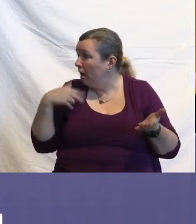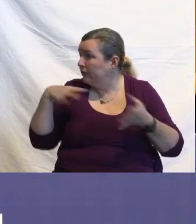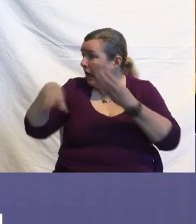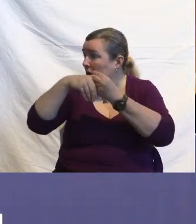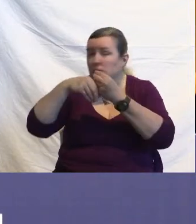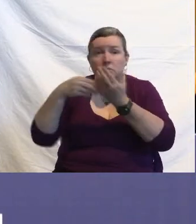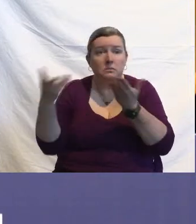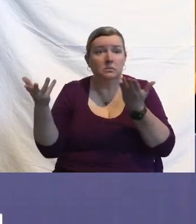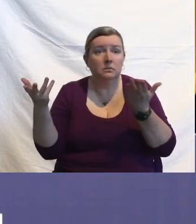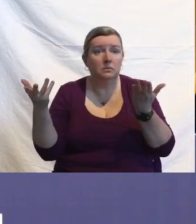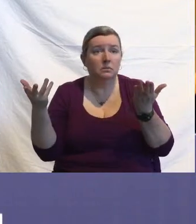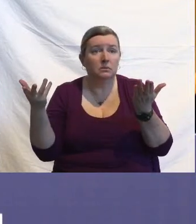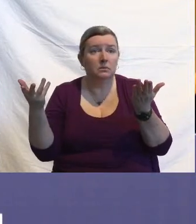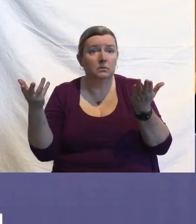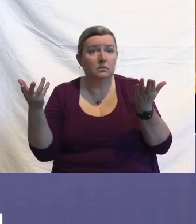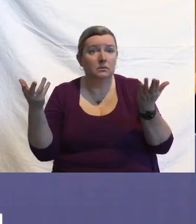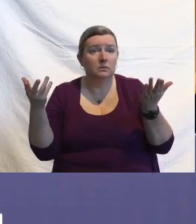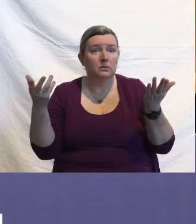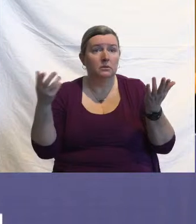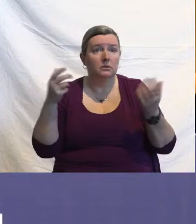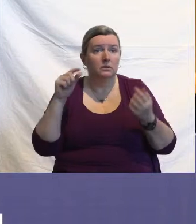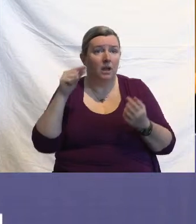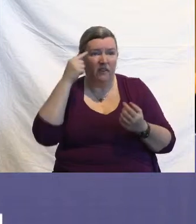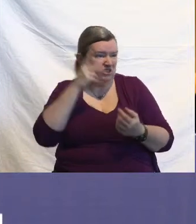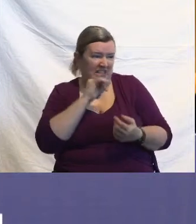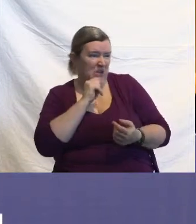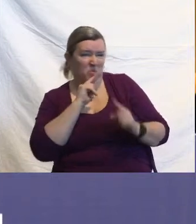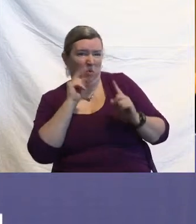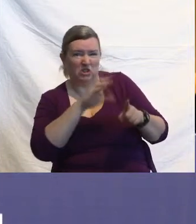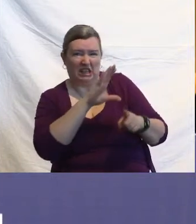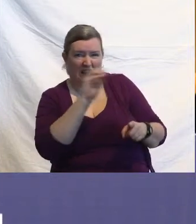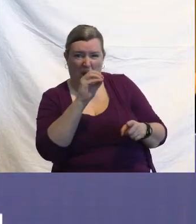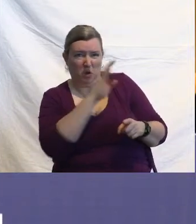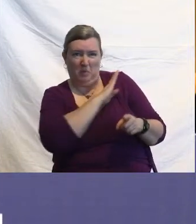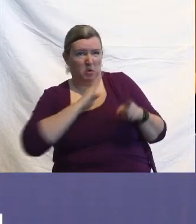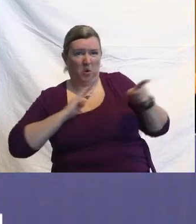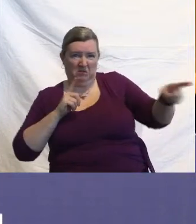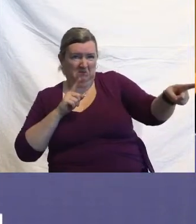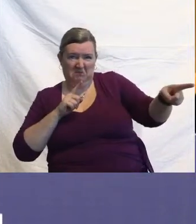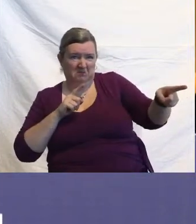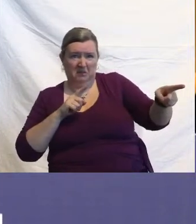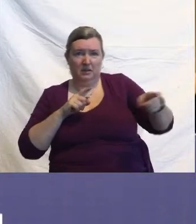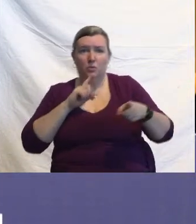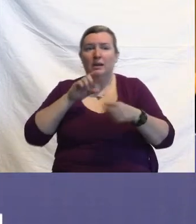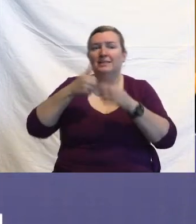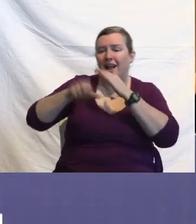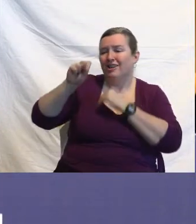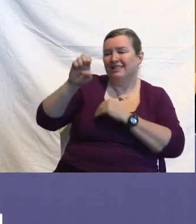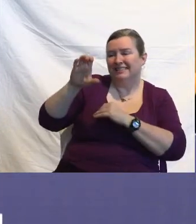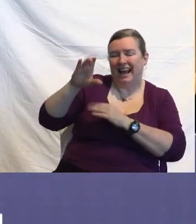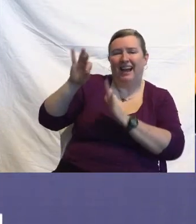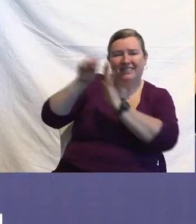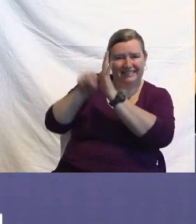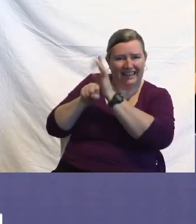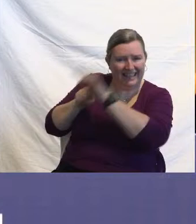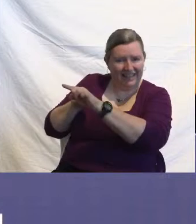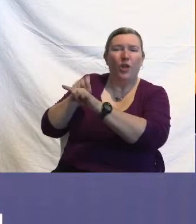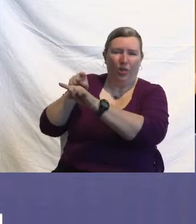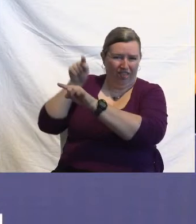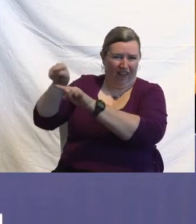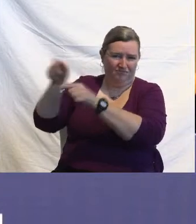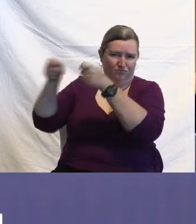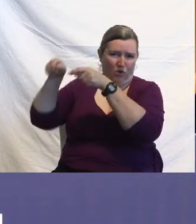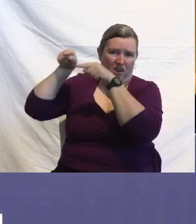boards of elections as it relates to voting matters. That falls to the Secretary of State, who's an independent cabinet officer. But am